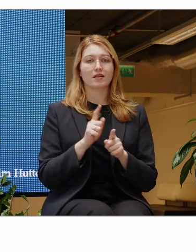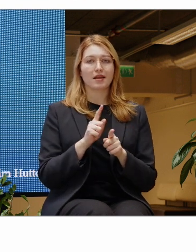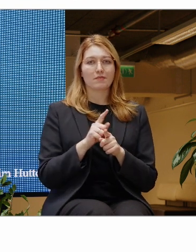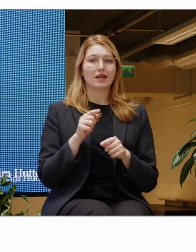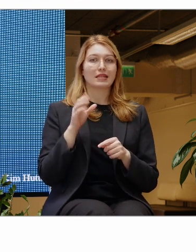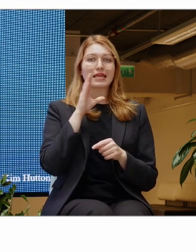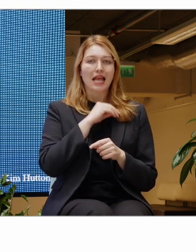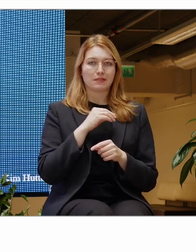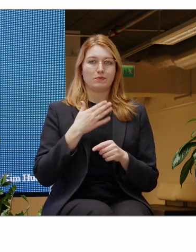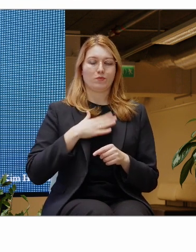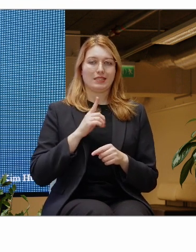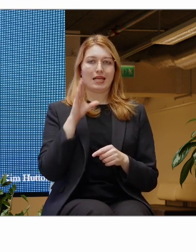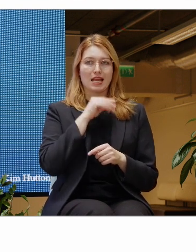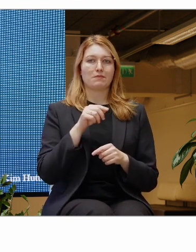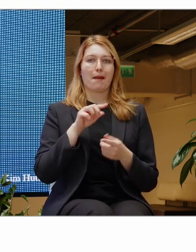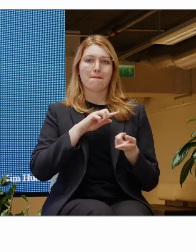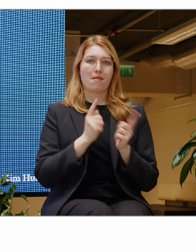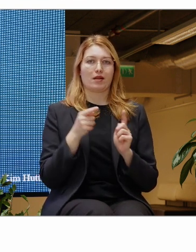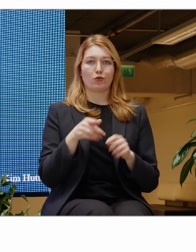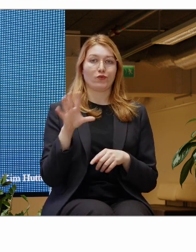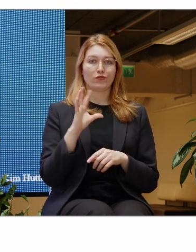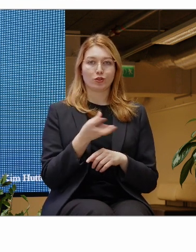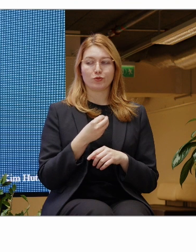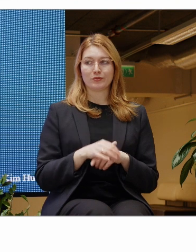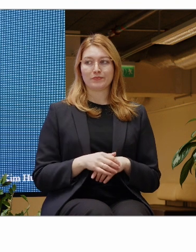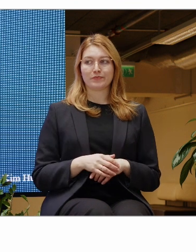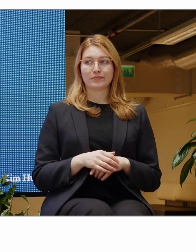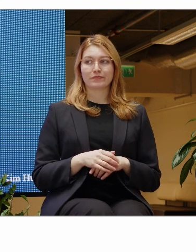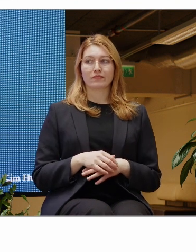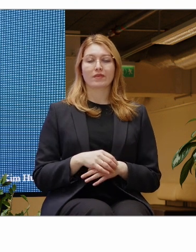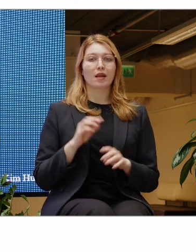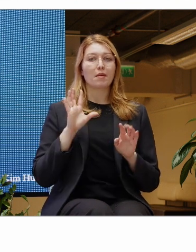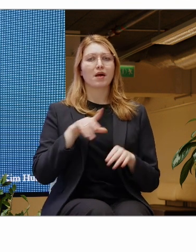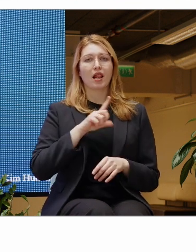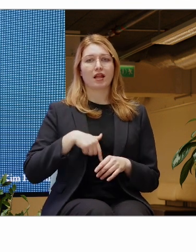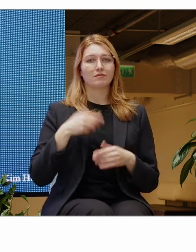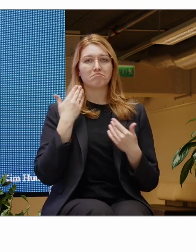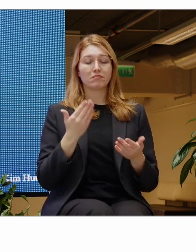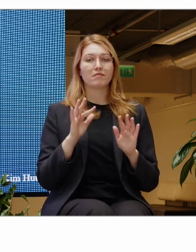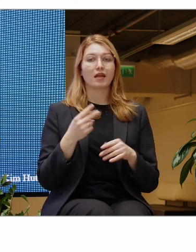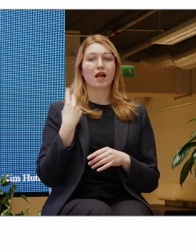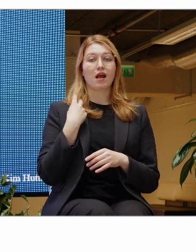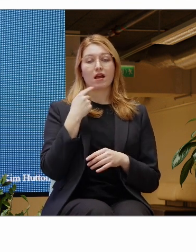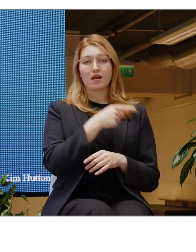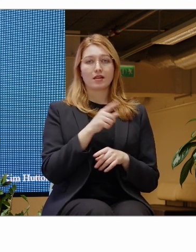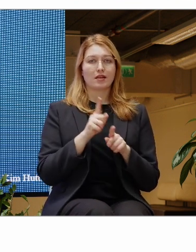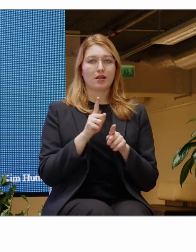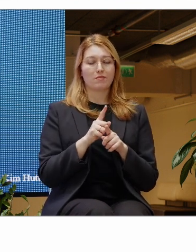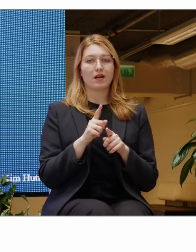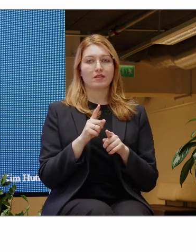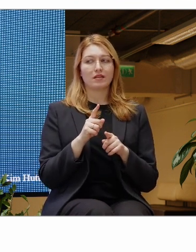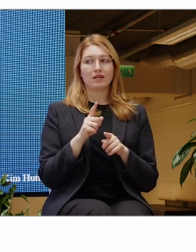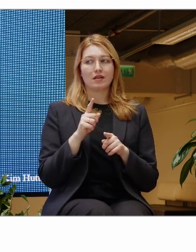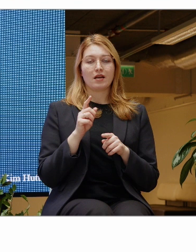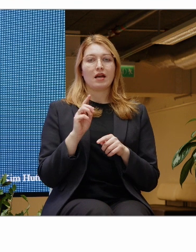to change it. So I don't know the situation here in Latvia, but certainly in the UK, we still have a very